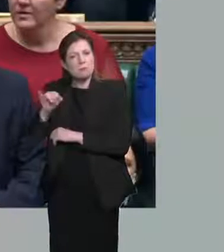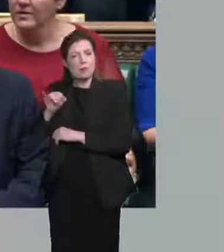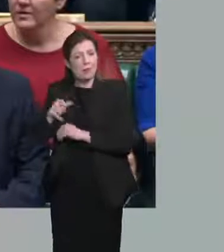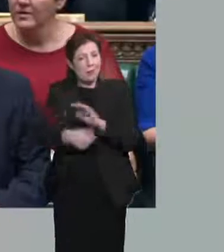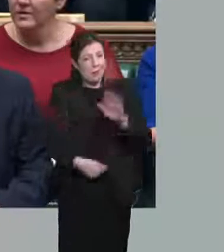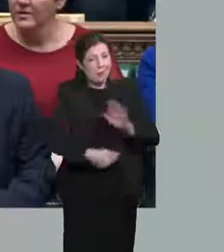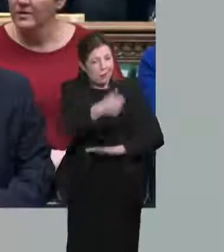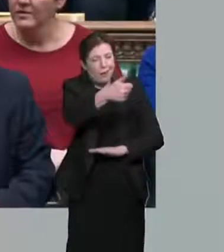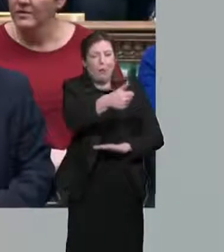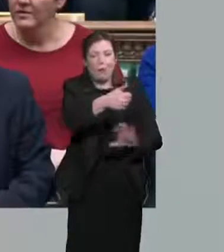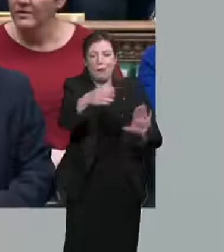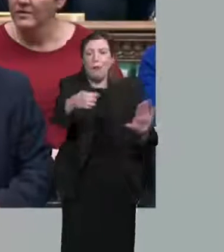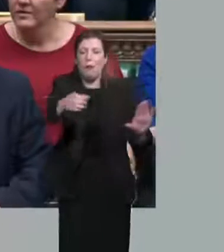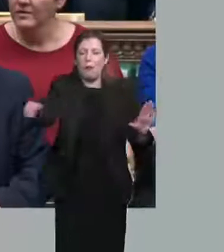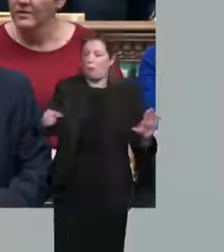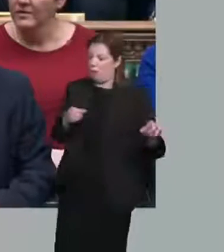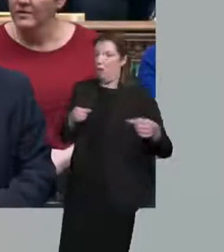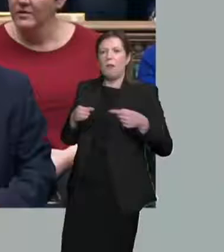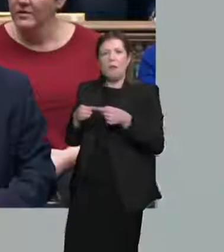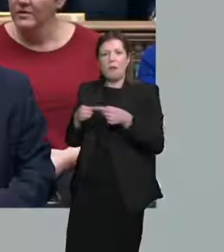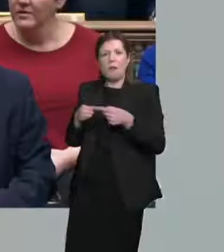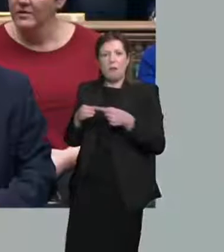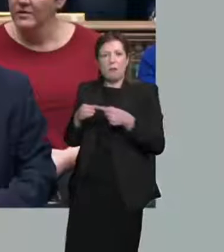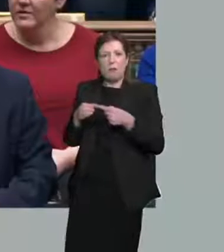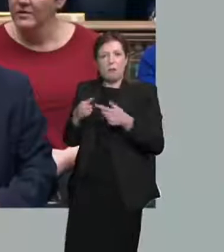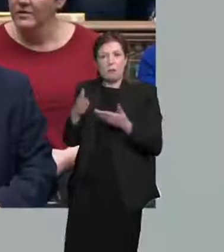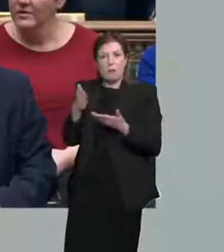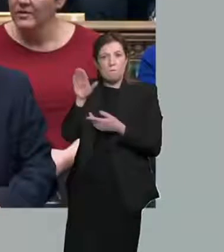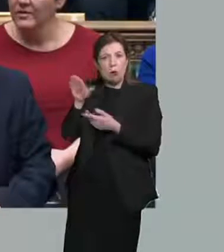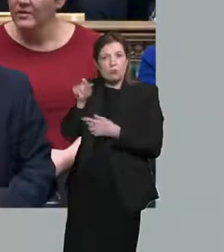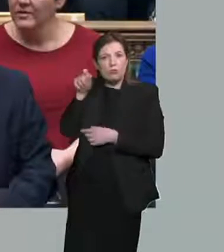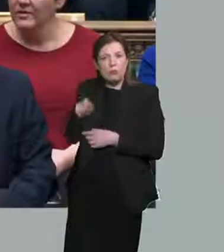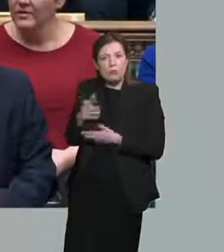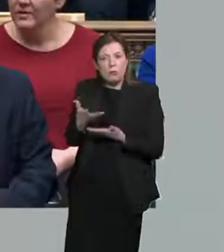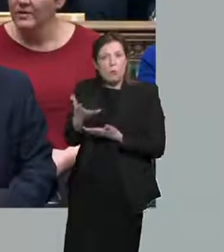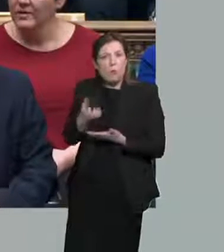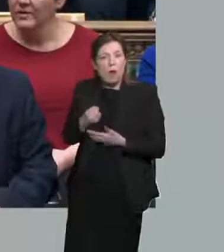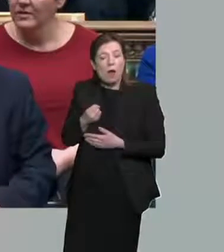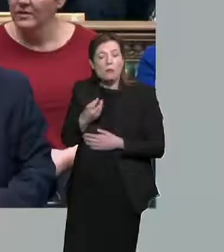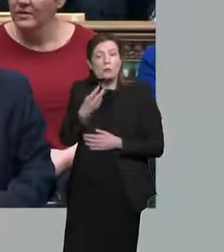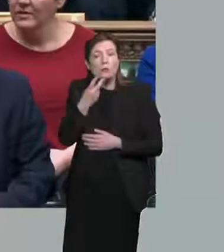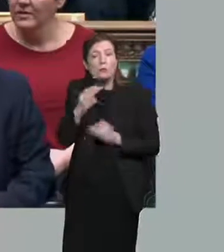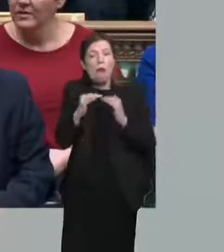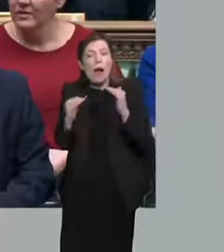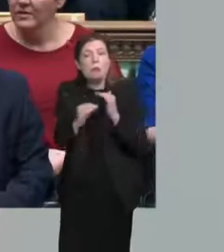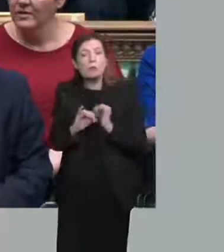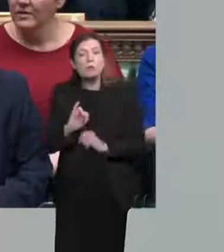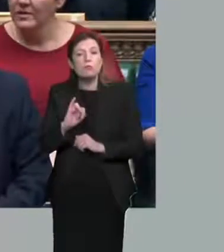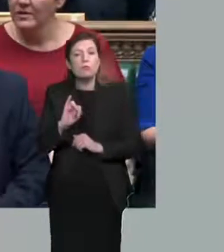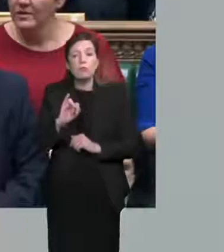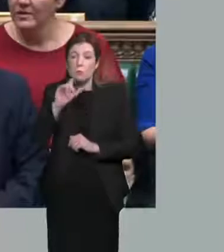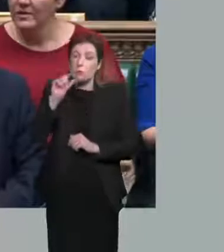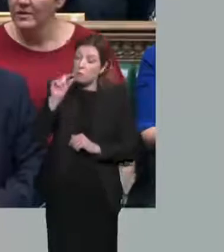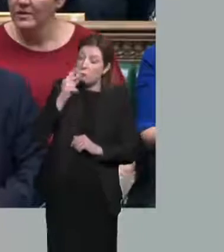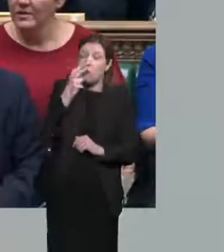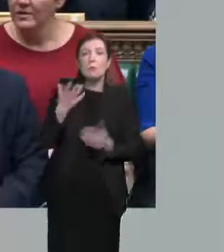agency workers on less than £2 an hour. The Prime Minister can pass an instrument